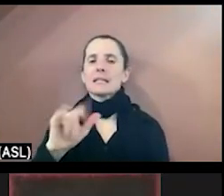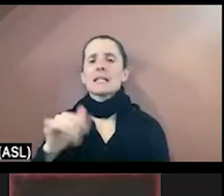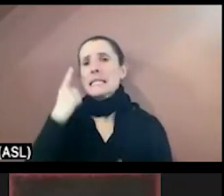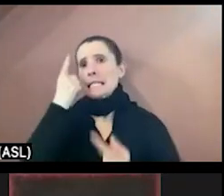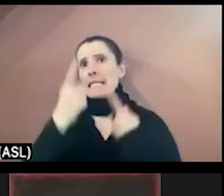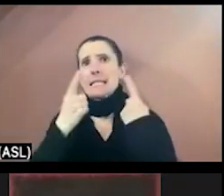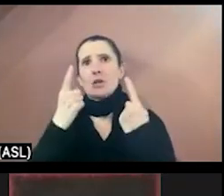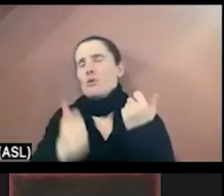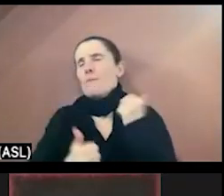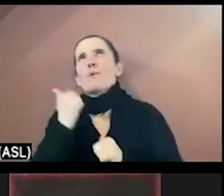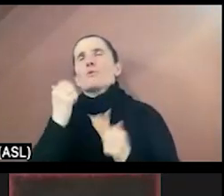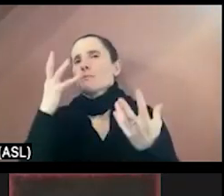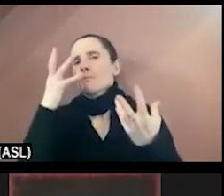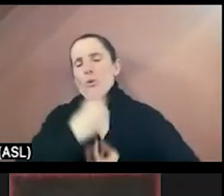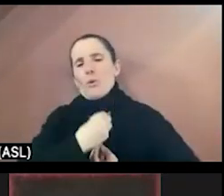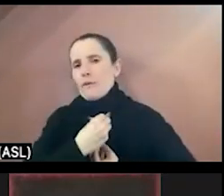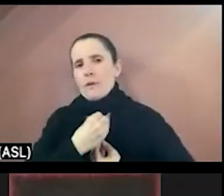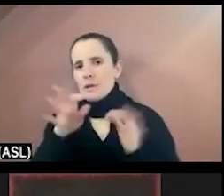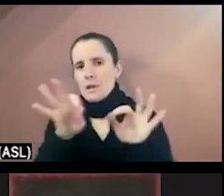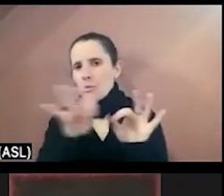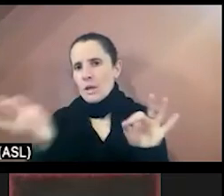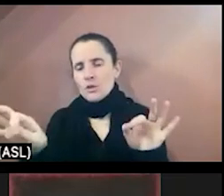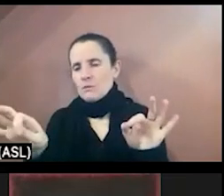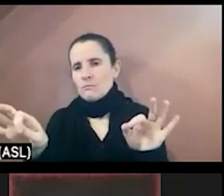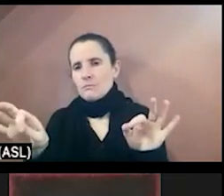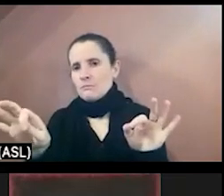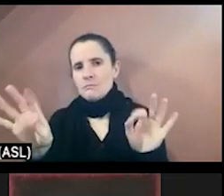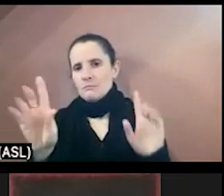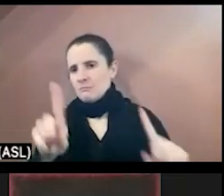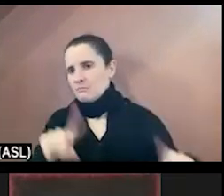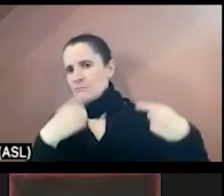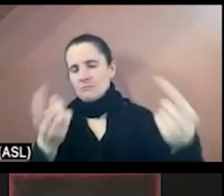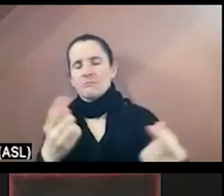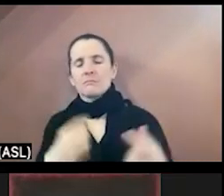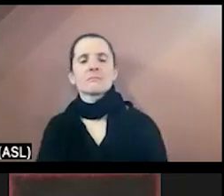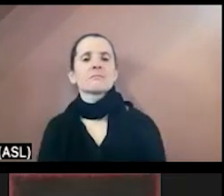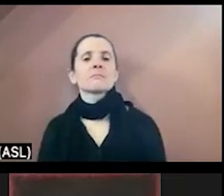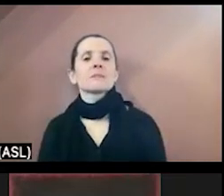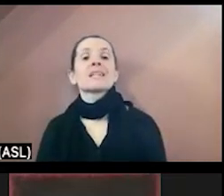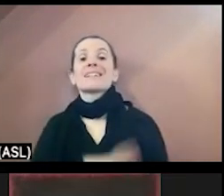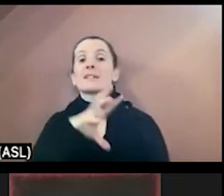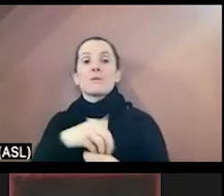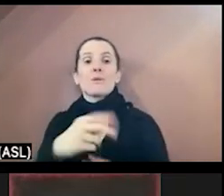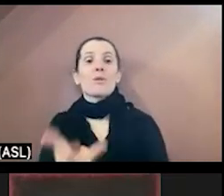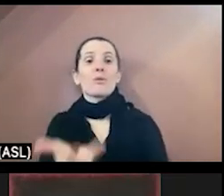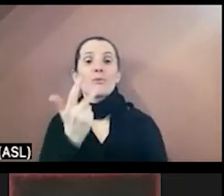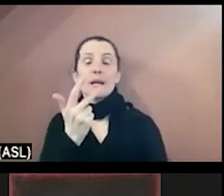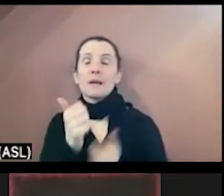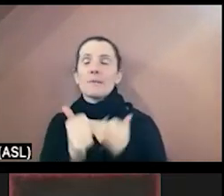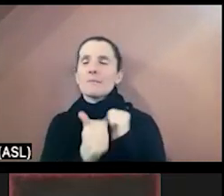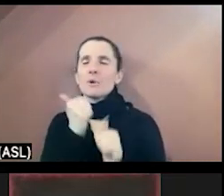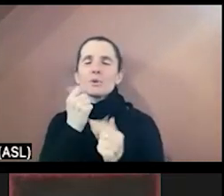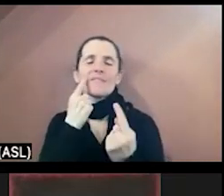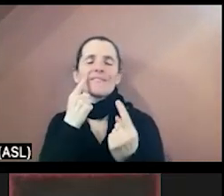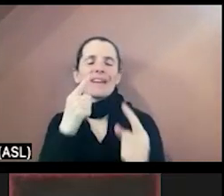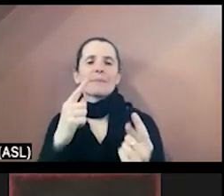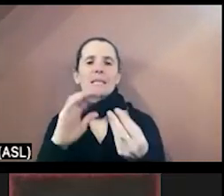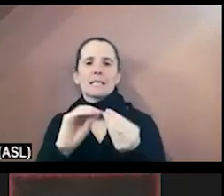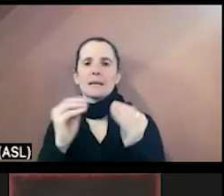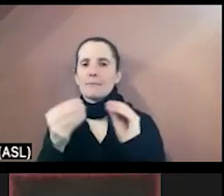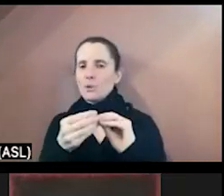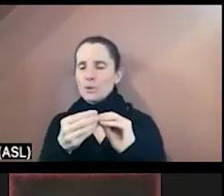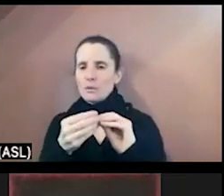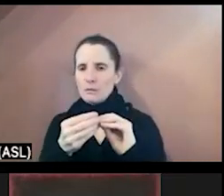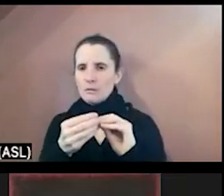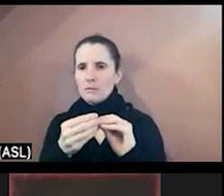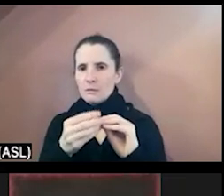all time. It includes the three most famous numbers constants in